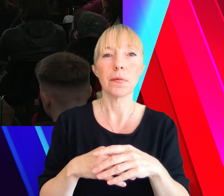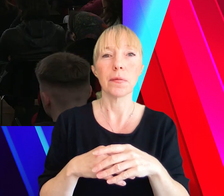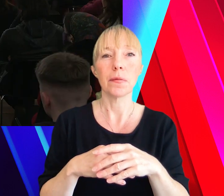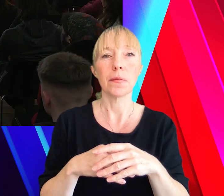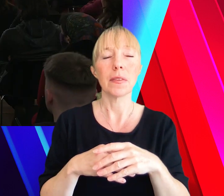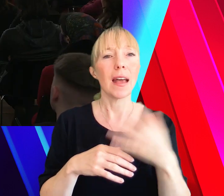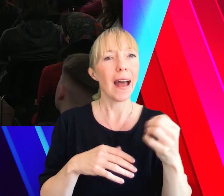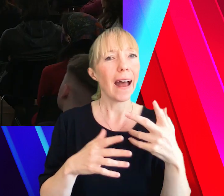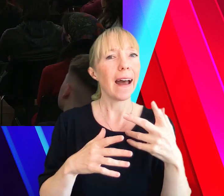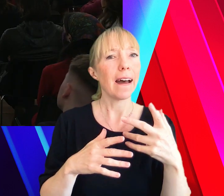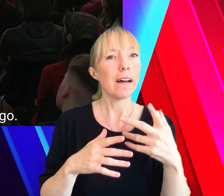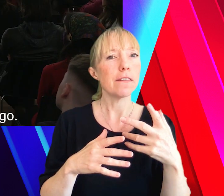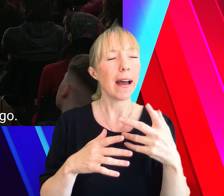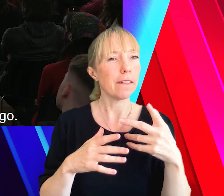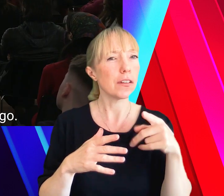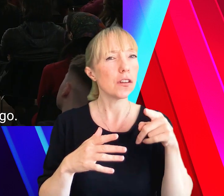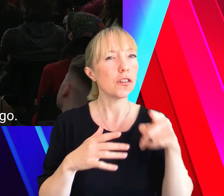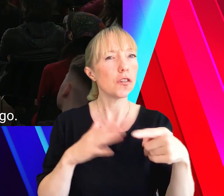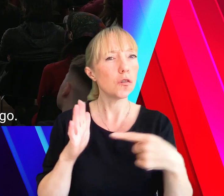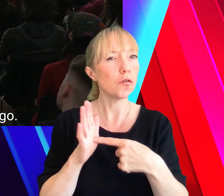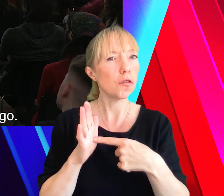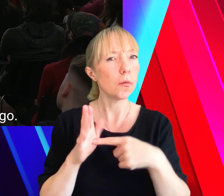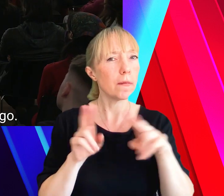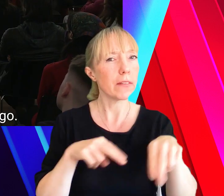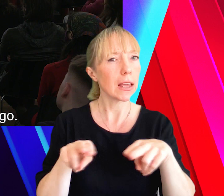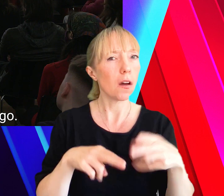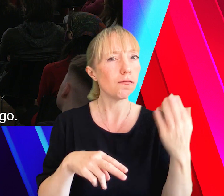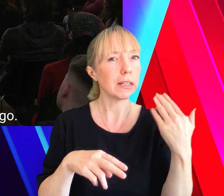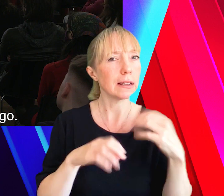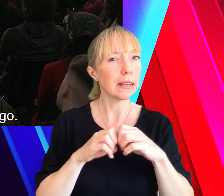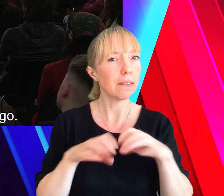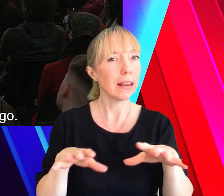Yeah, Fresh Prince, like YouTube video came out like a while ago.